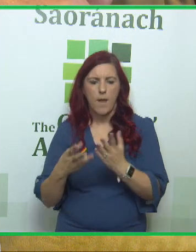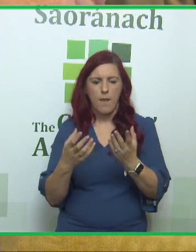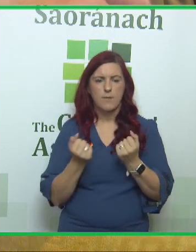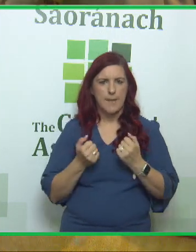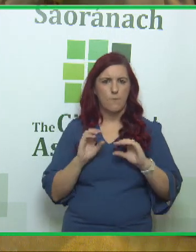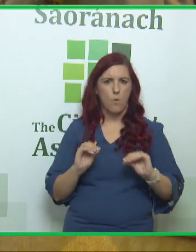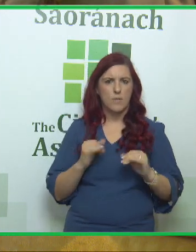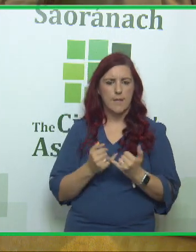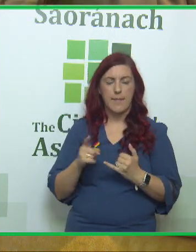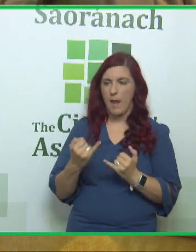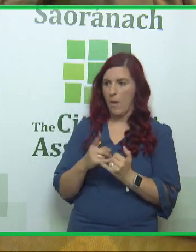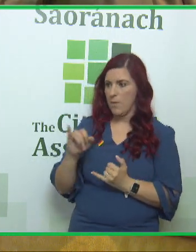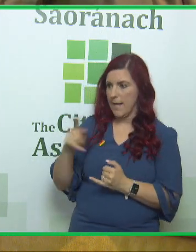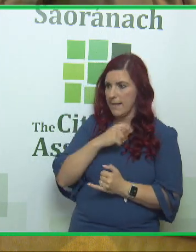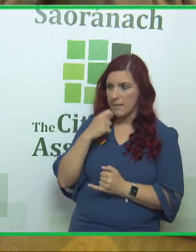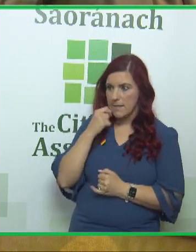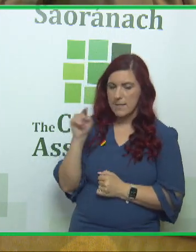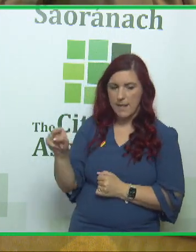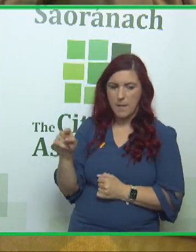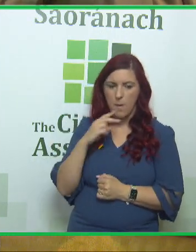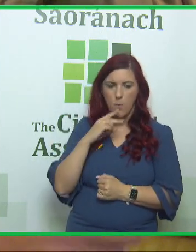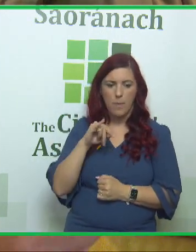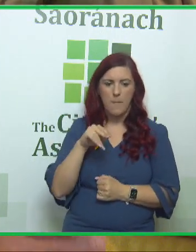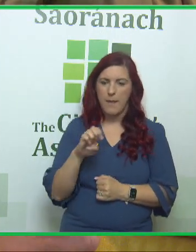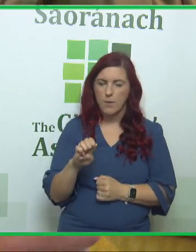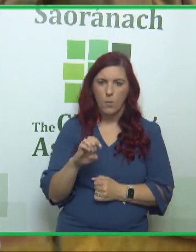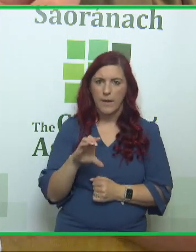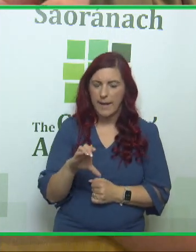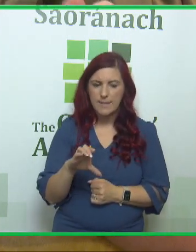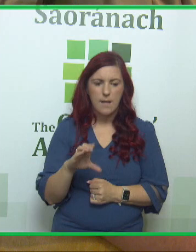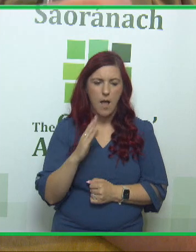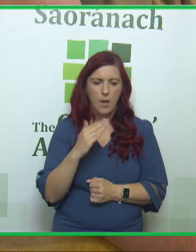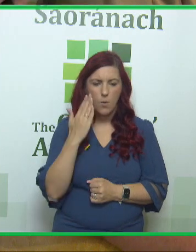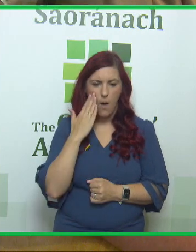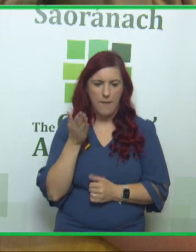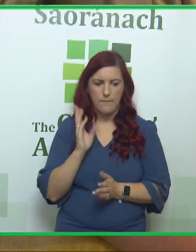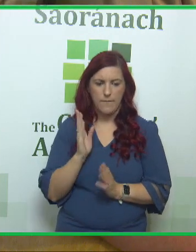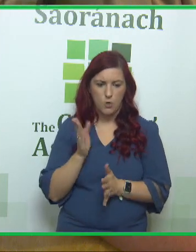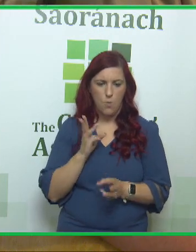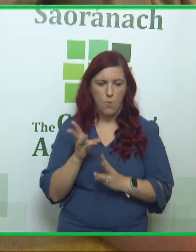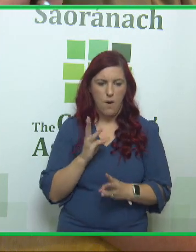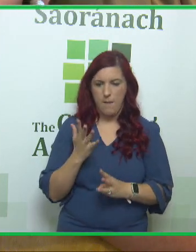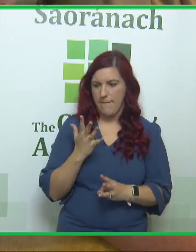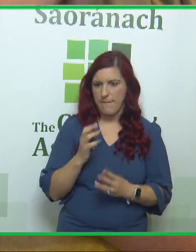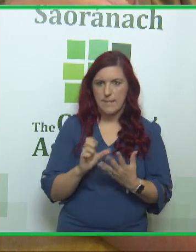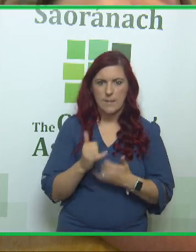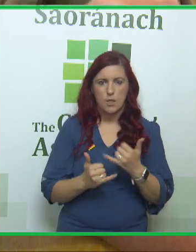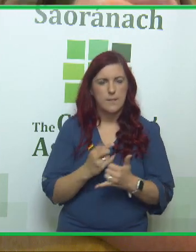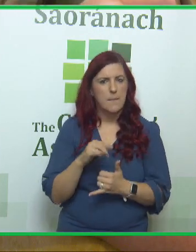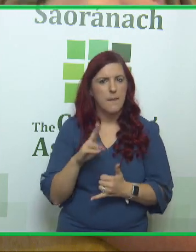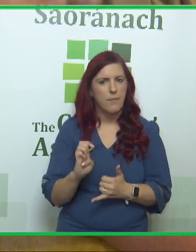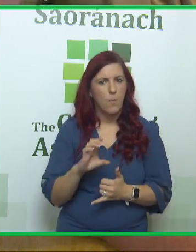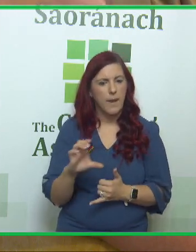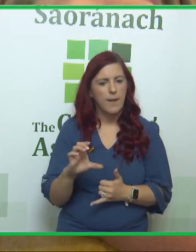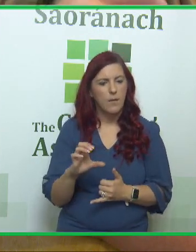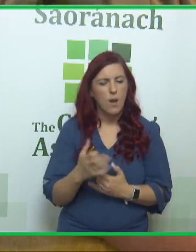Now, what Daniel was saying about the point he was making about the methadone clinics, I mean, I was working in methadone clinics for the last 5 or 6 years, and it took a lot of hard